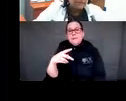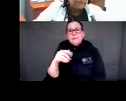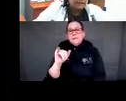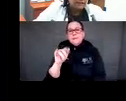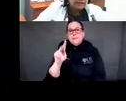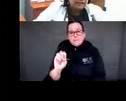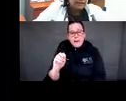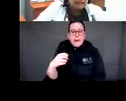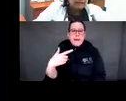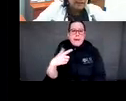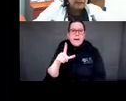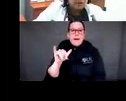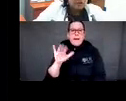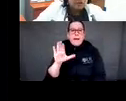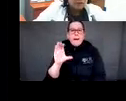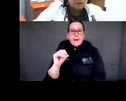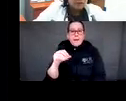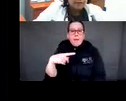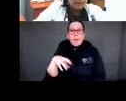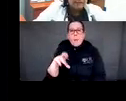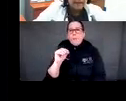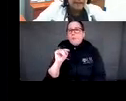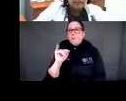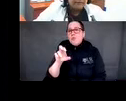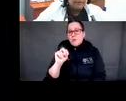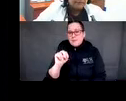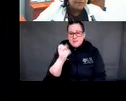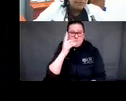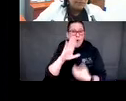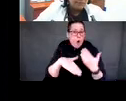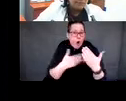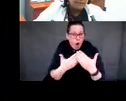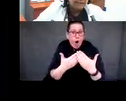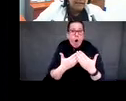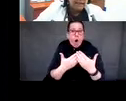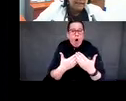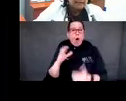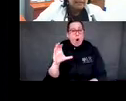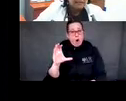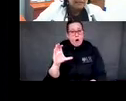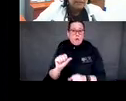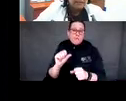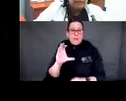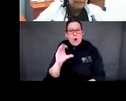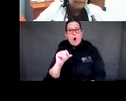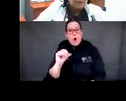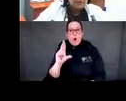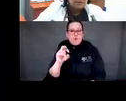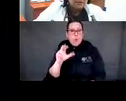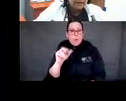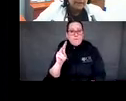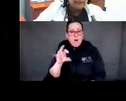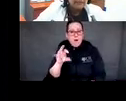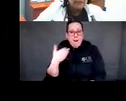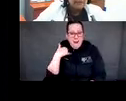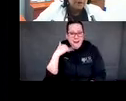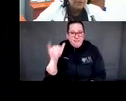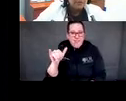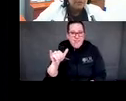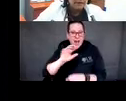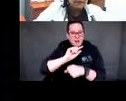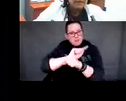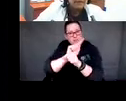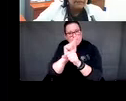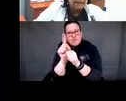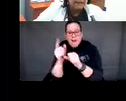glycoprotein. And in fact, all coronaviruses have this spike protein. And it's really essential because it's actually the part of